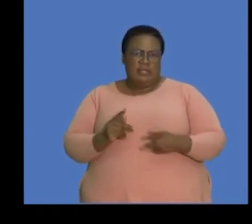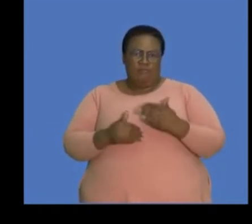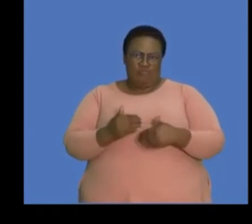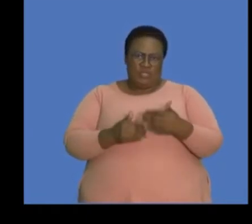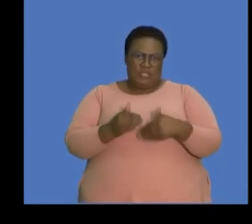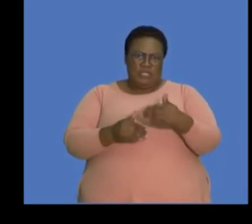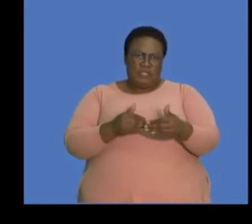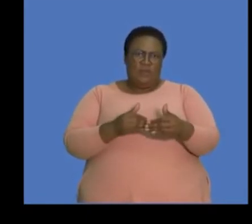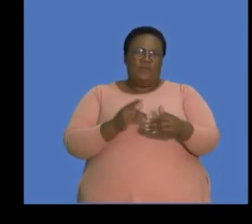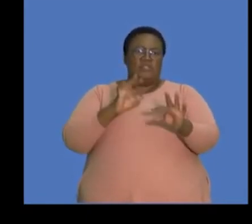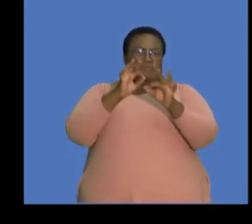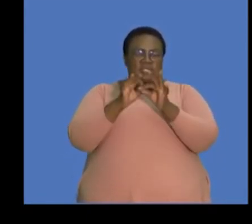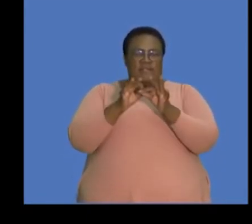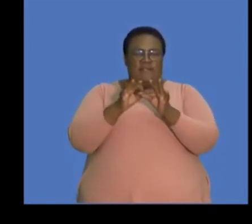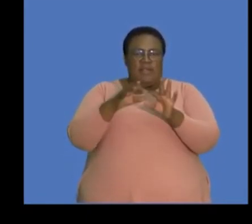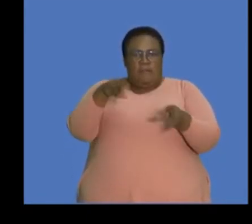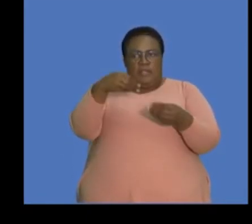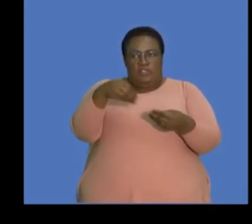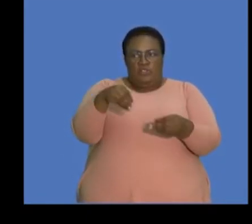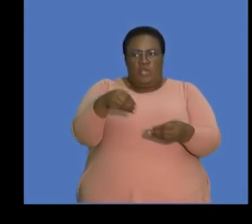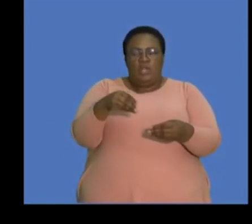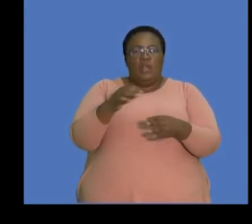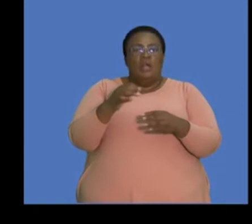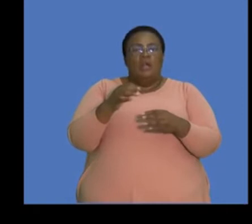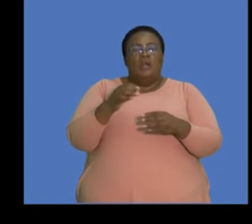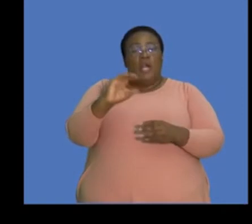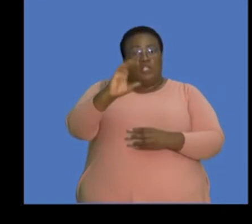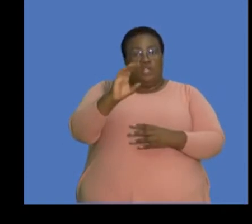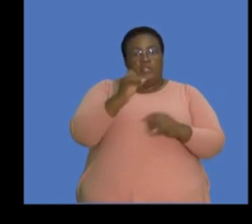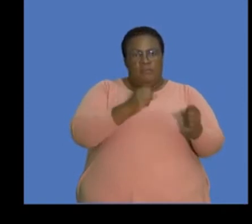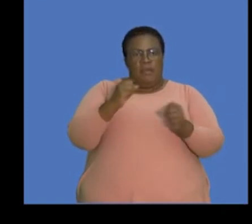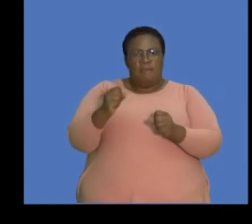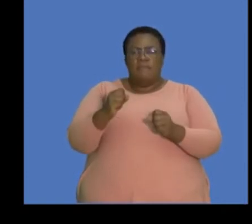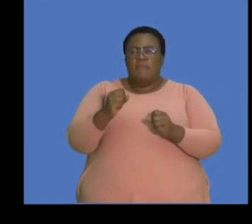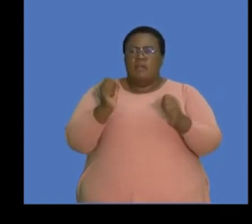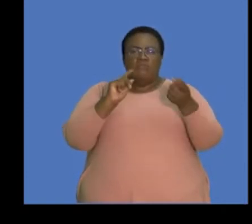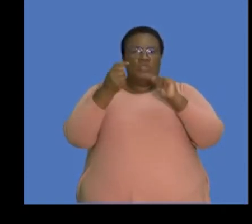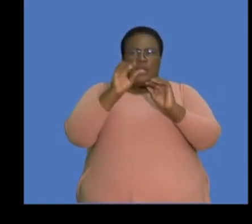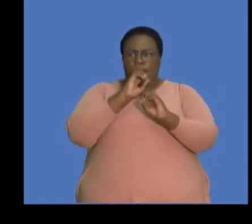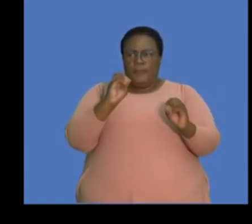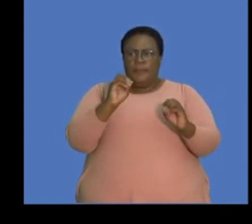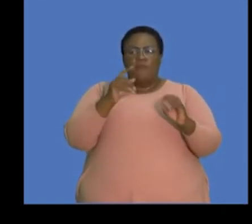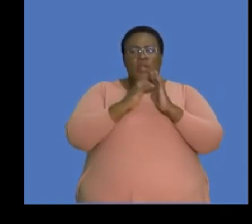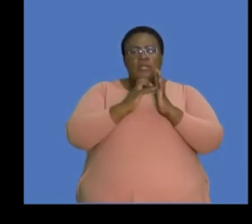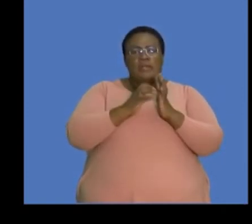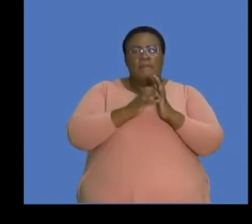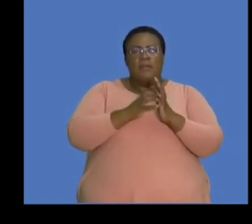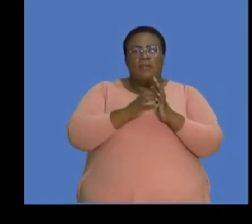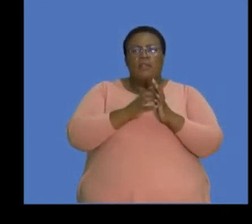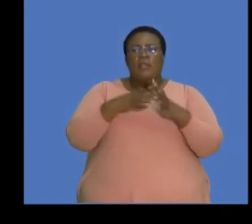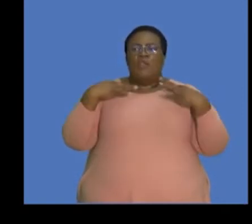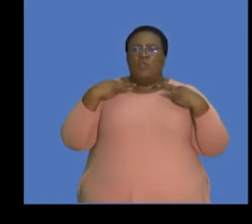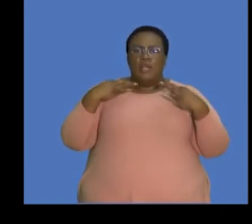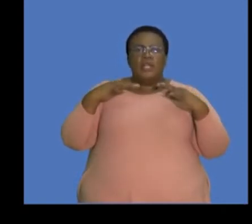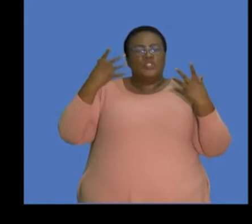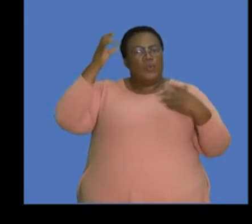Property of a particular material. So charge stays stationary on the surface of an insulator. This is, for example, your clothes